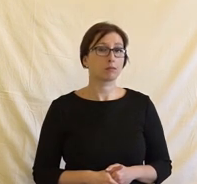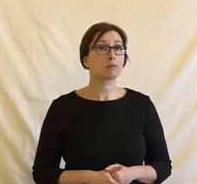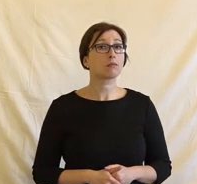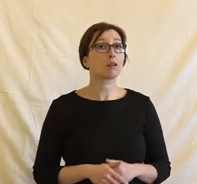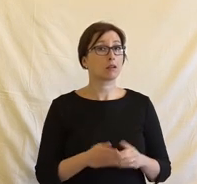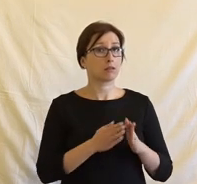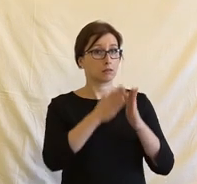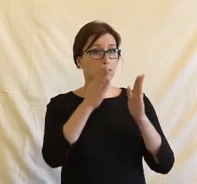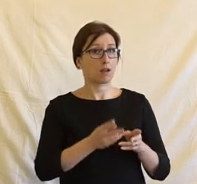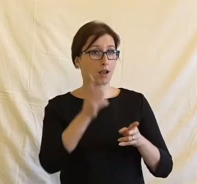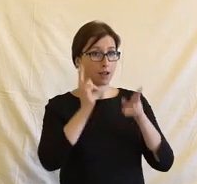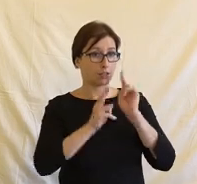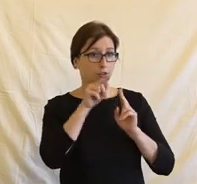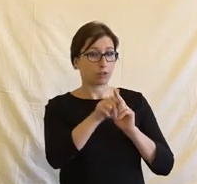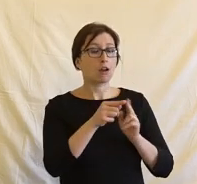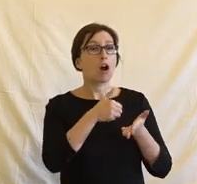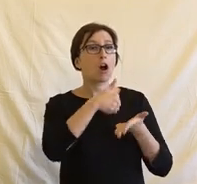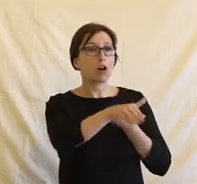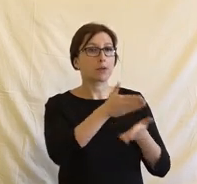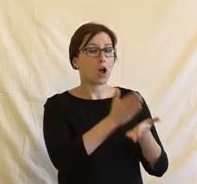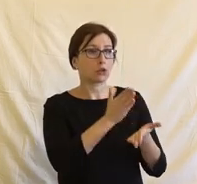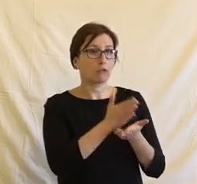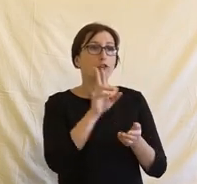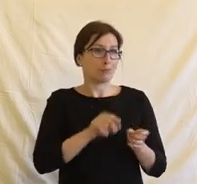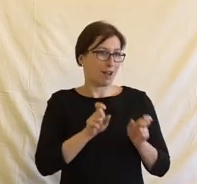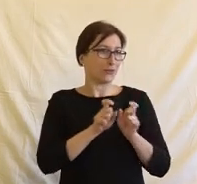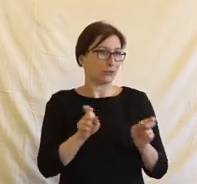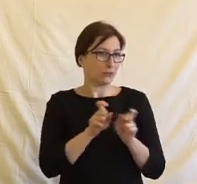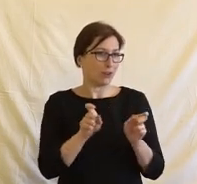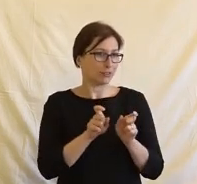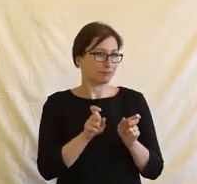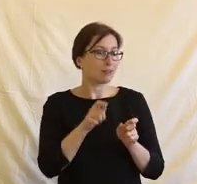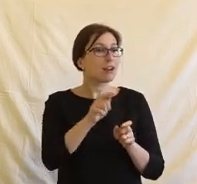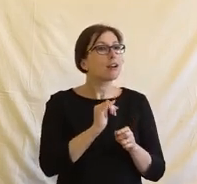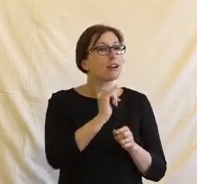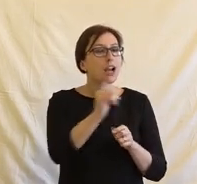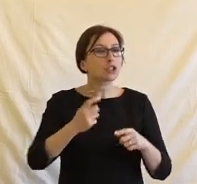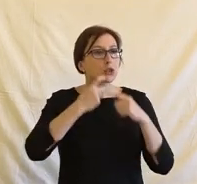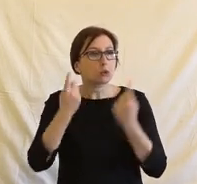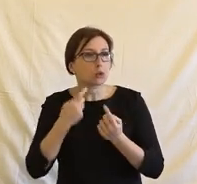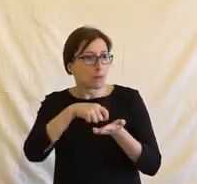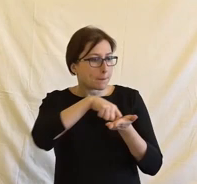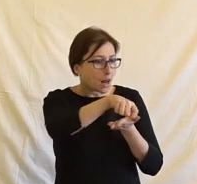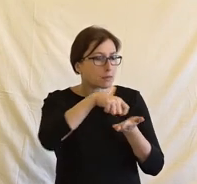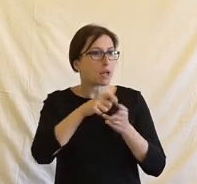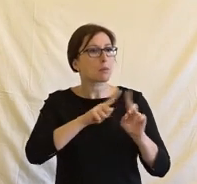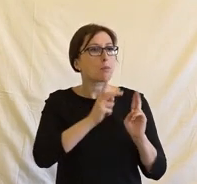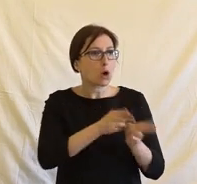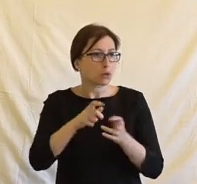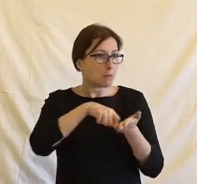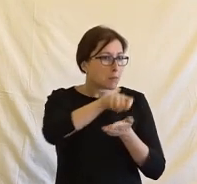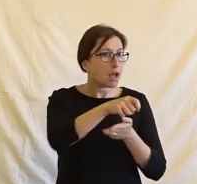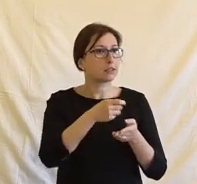Mají proto, že odmítají pracovat s hotovostí, velice dobrý důvod. Každý způsob platby nebo možnost